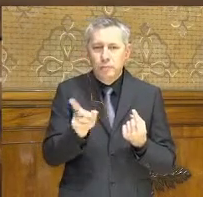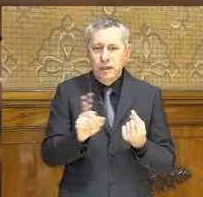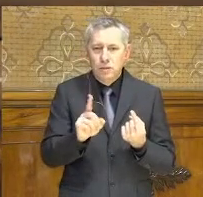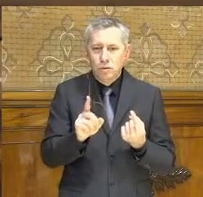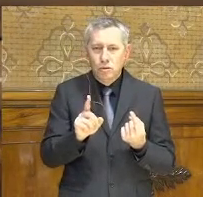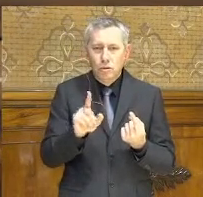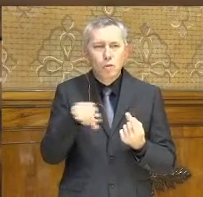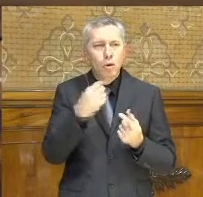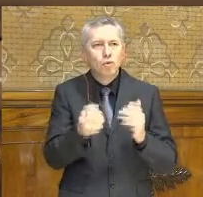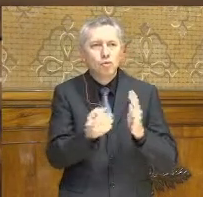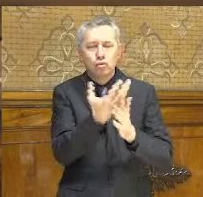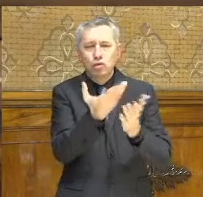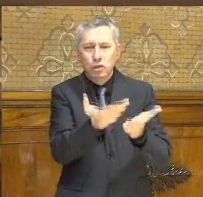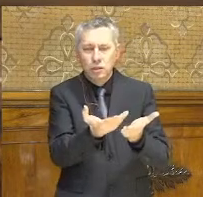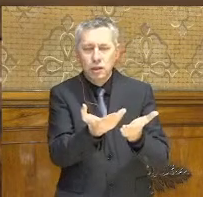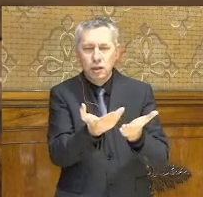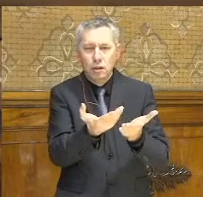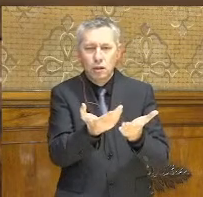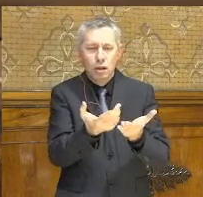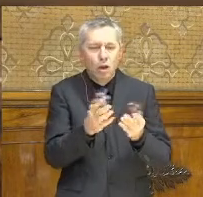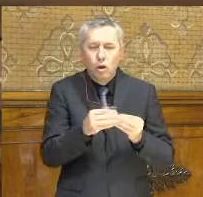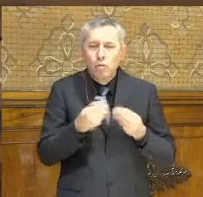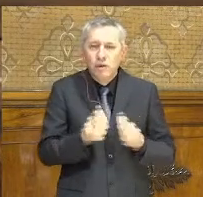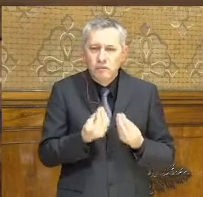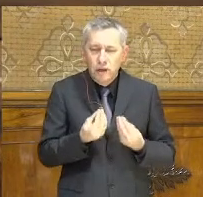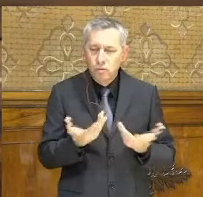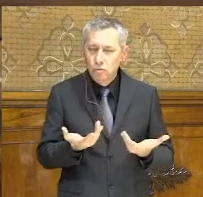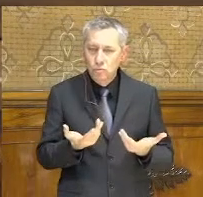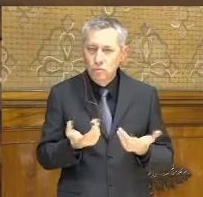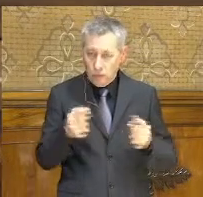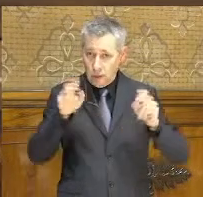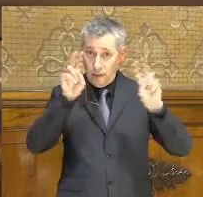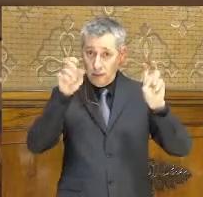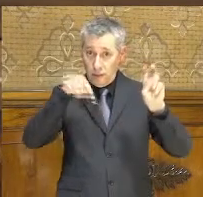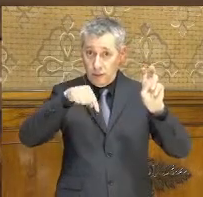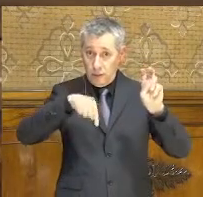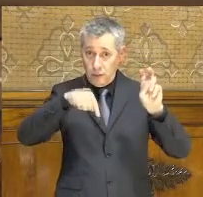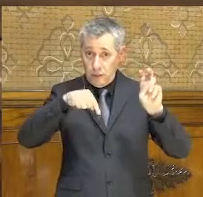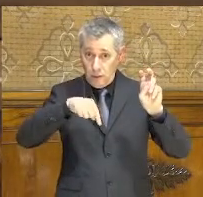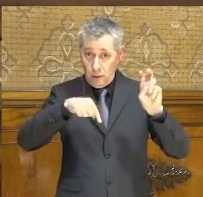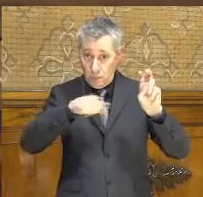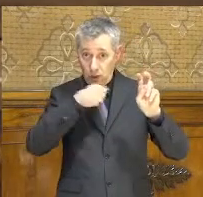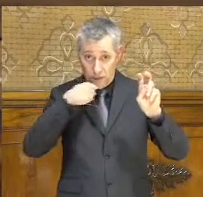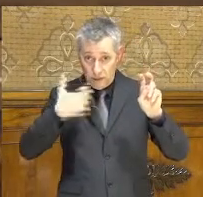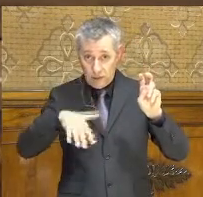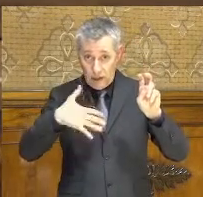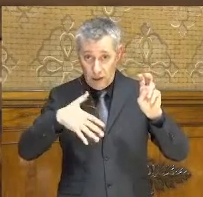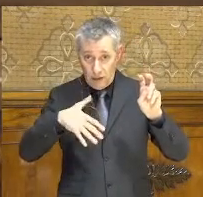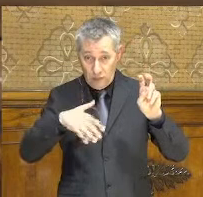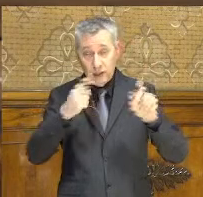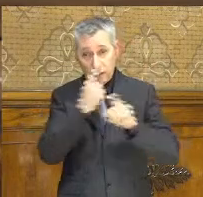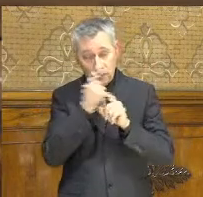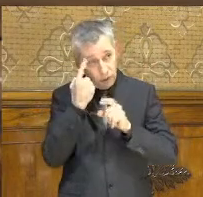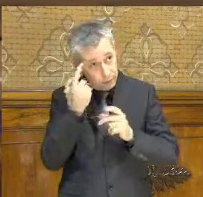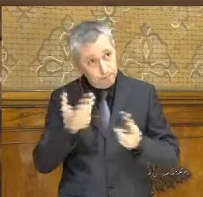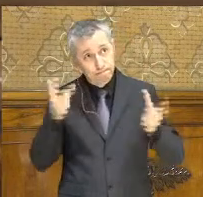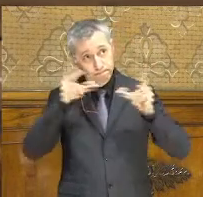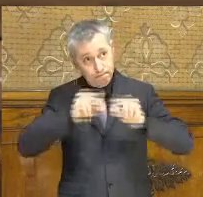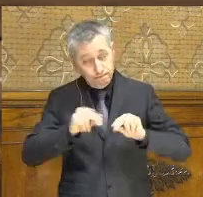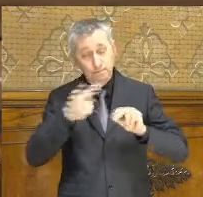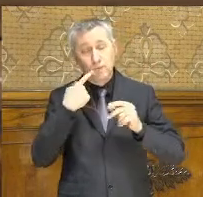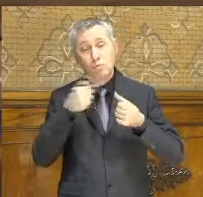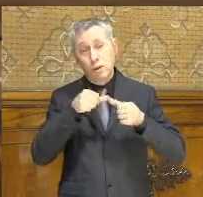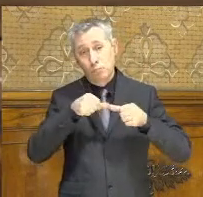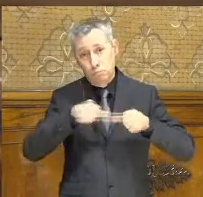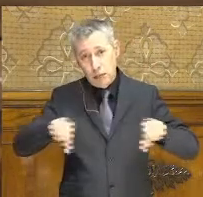theme at stake, and I think that we should also reconsider the very basis of